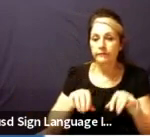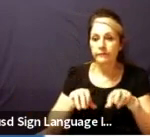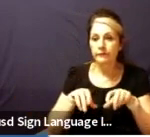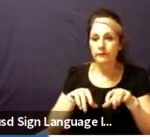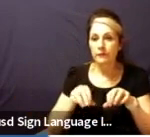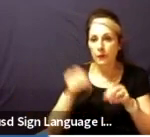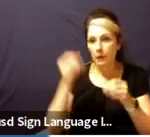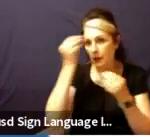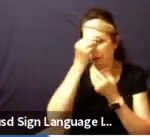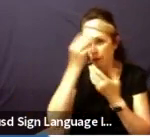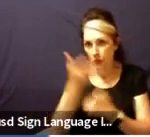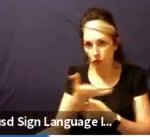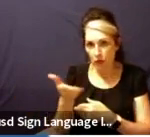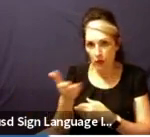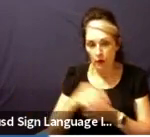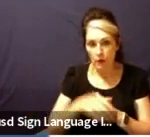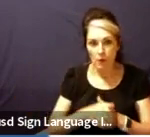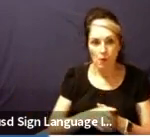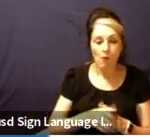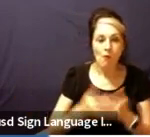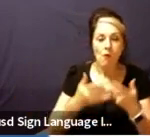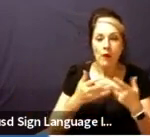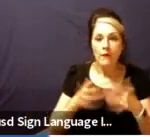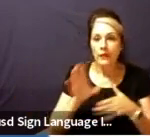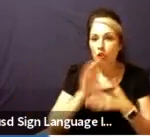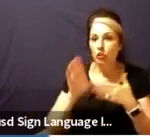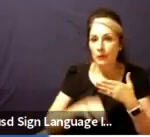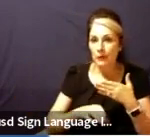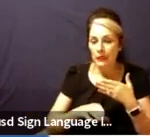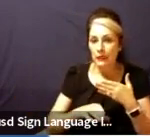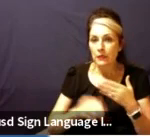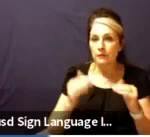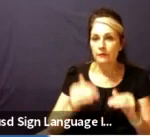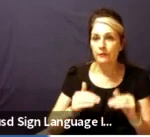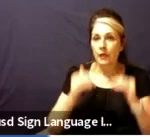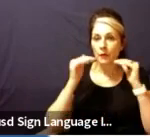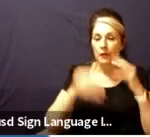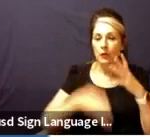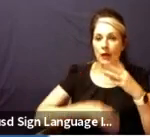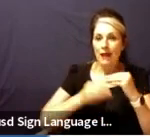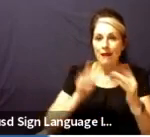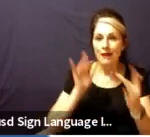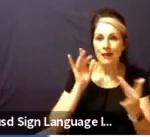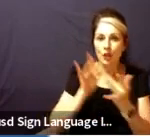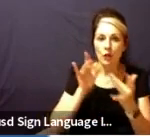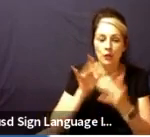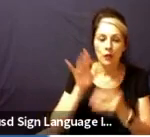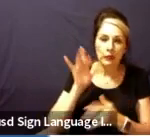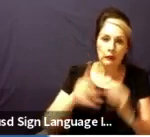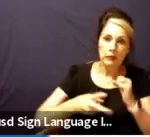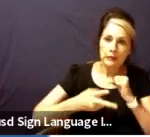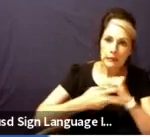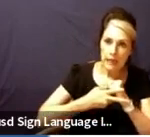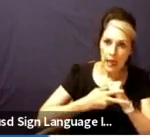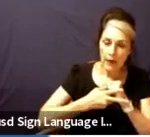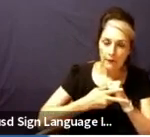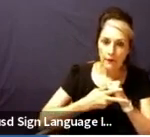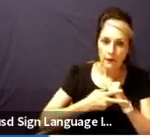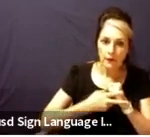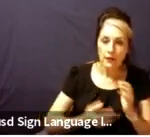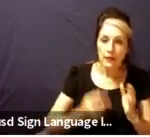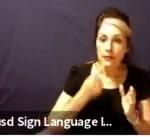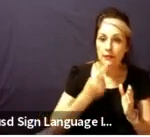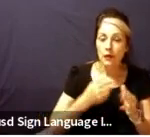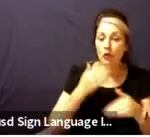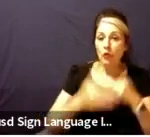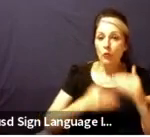in. Once you have completed updating or adding contacts, you will click save, and you will repeat the process